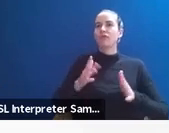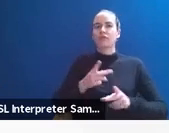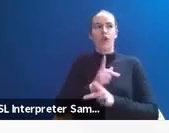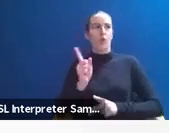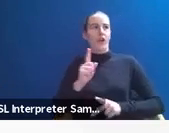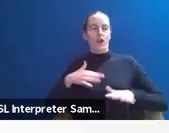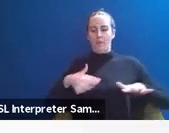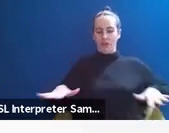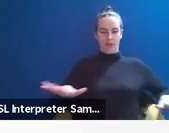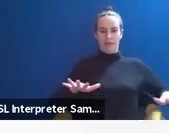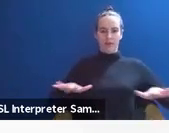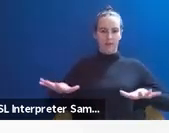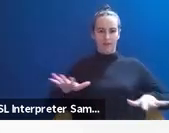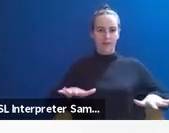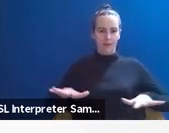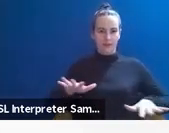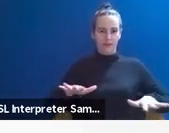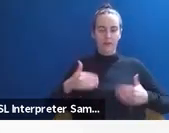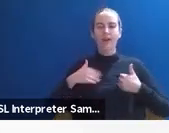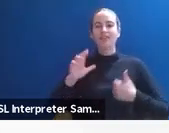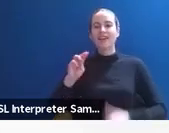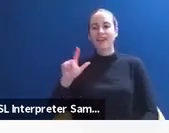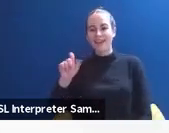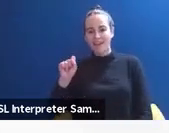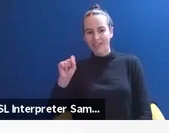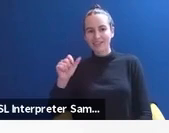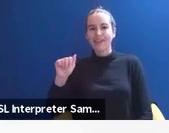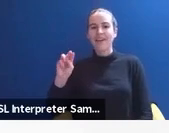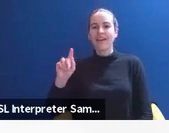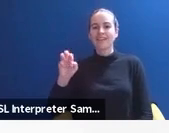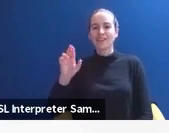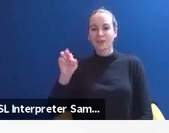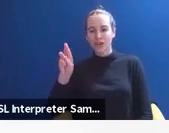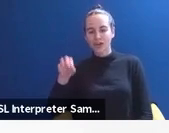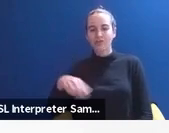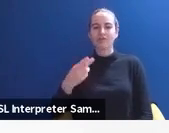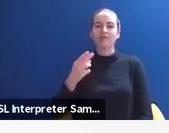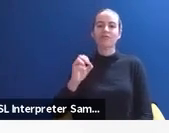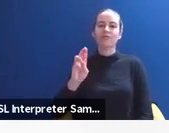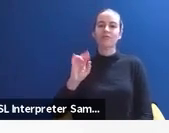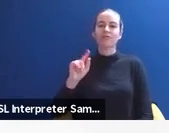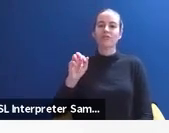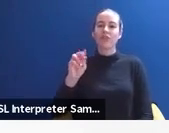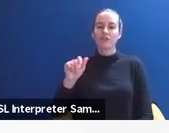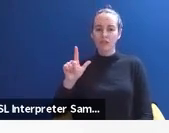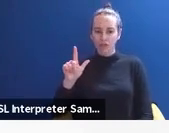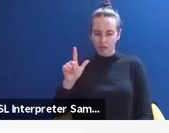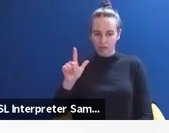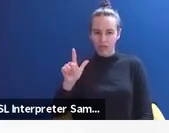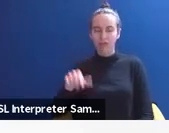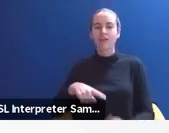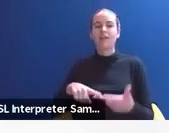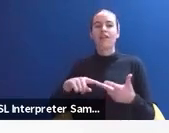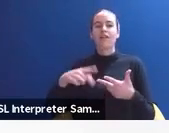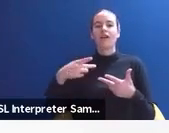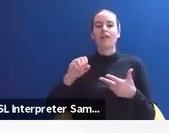canals. We have the anterior, often called the superior. We have the horizontal, also called the lateral, and the